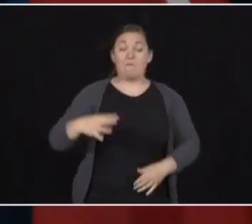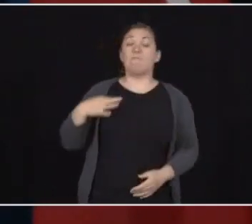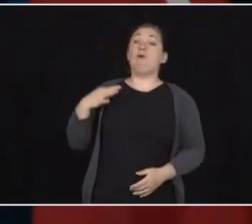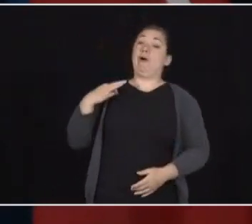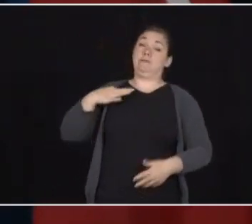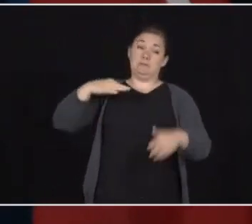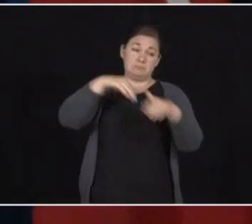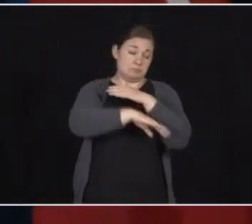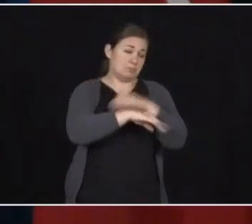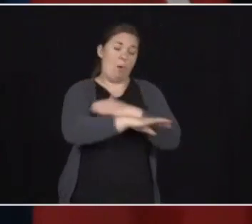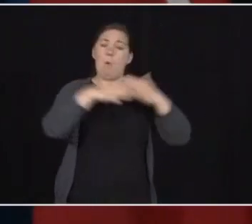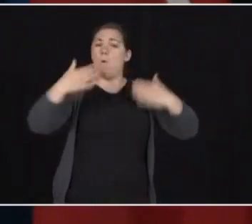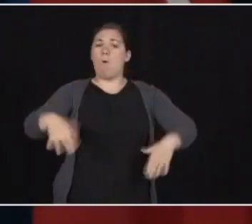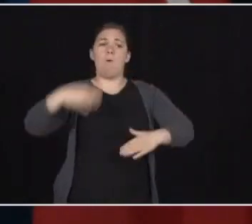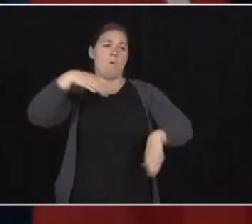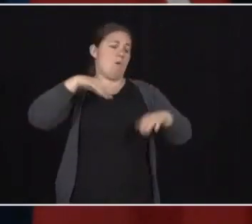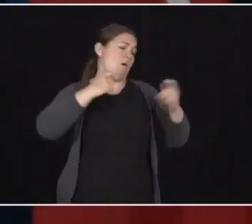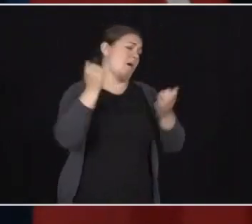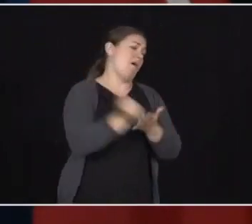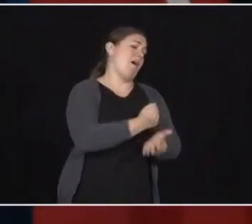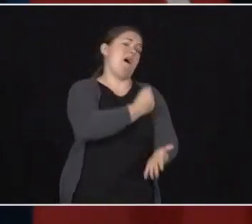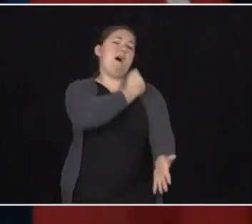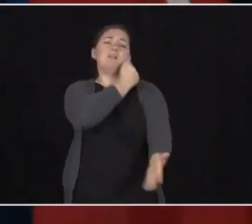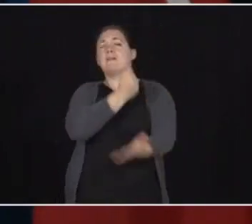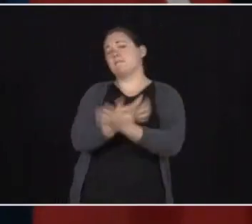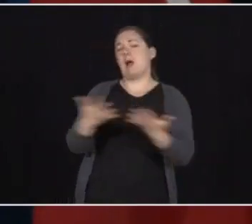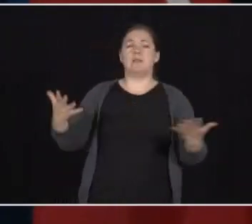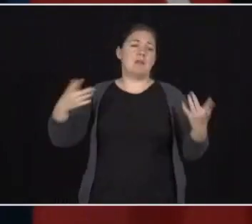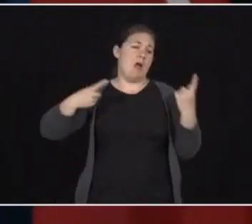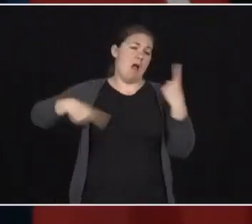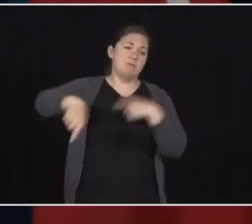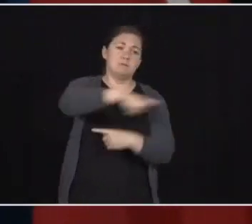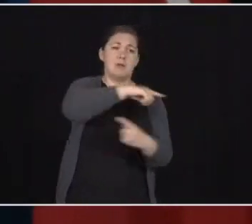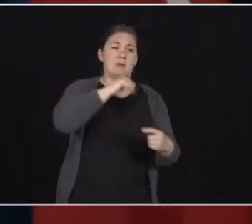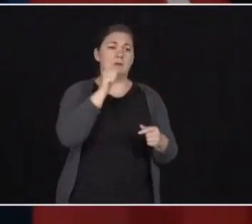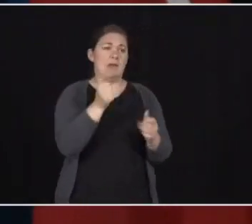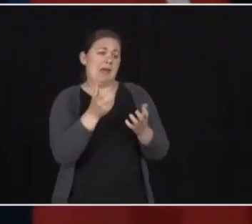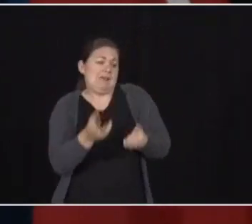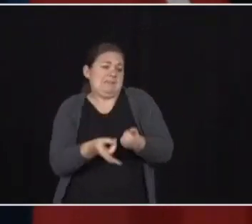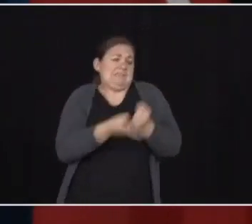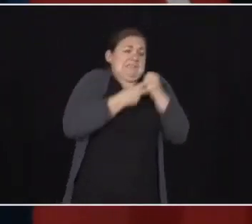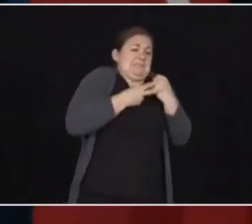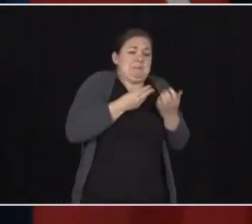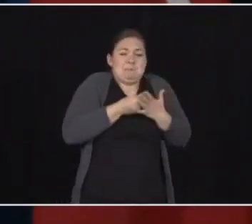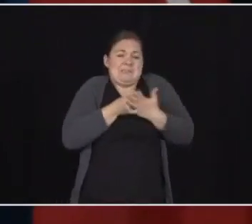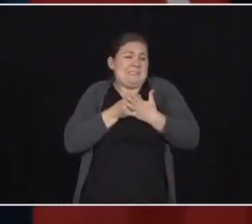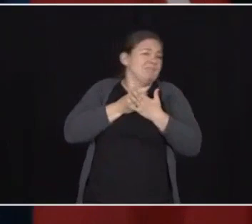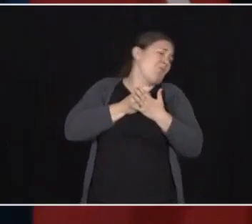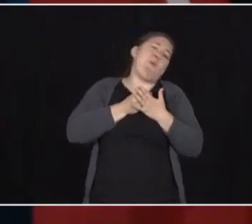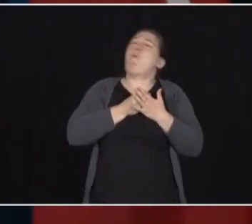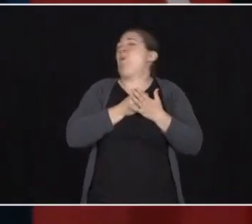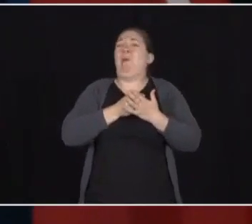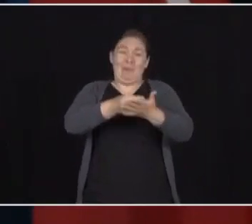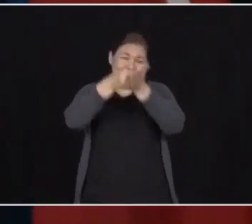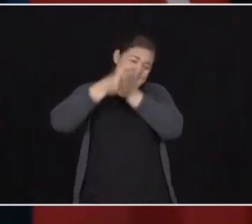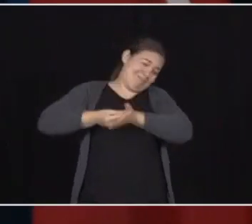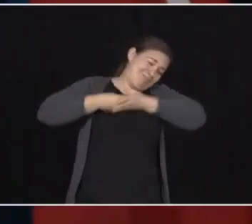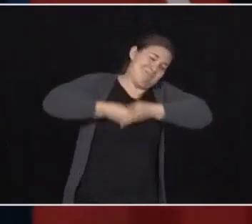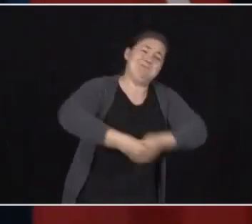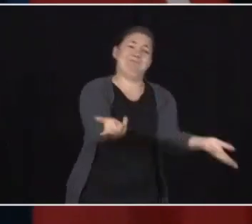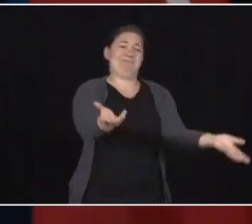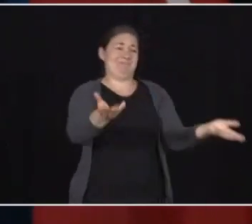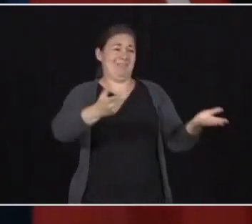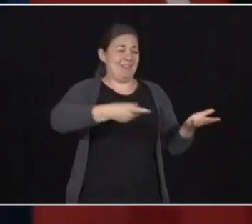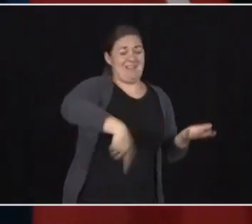at this. We're sparing no expense, and I won't spare any expense. And we're doing everything we can.